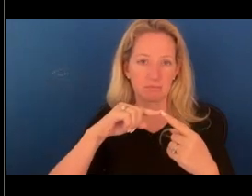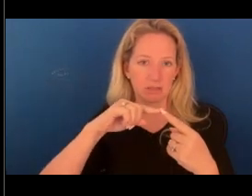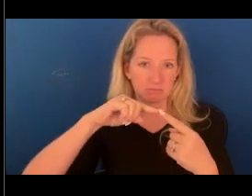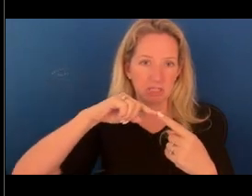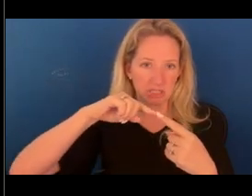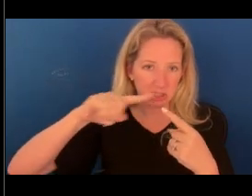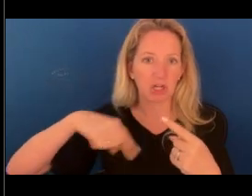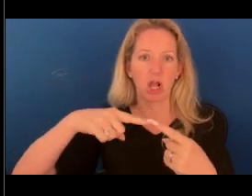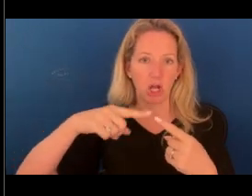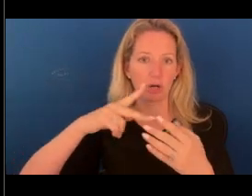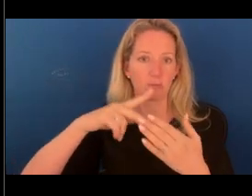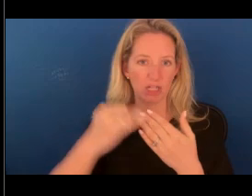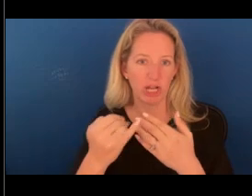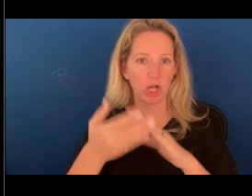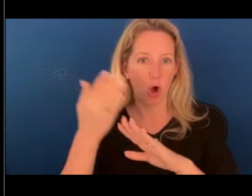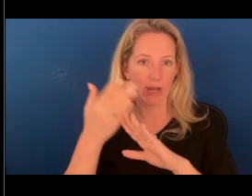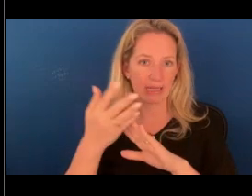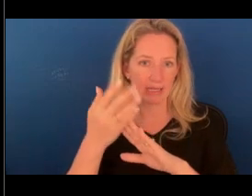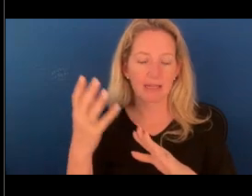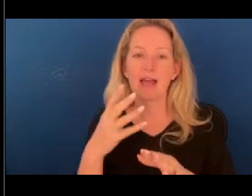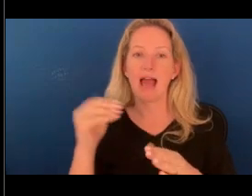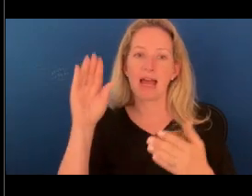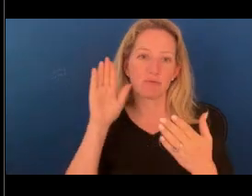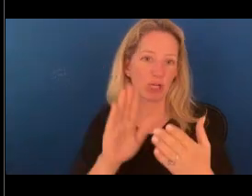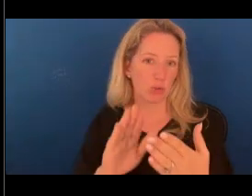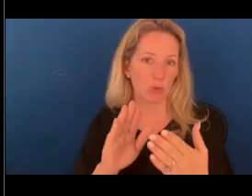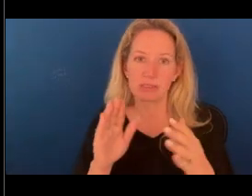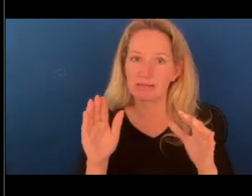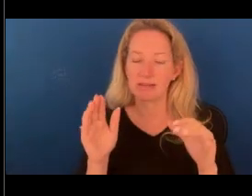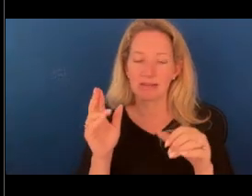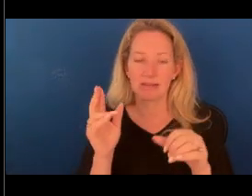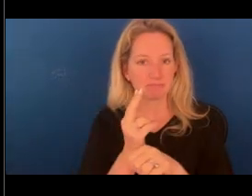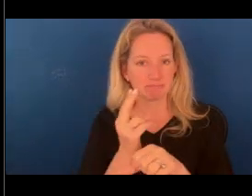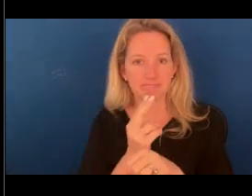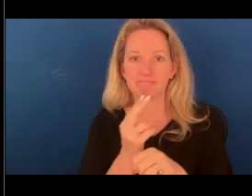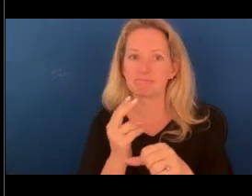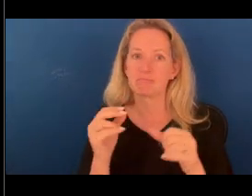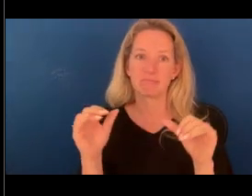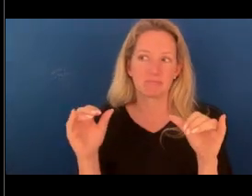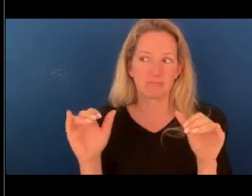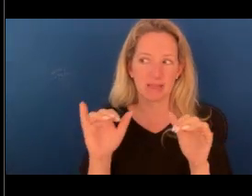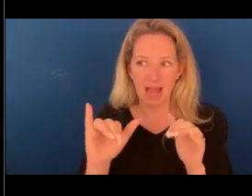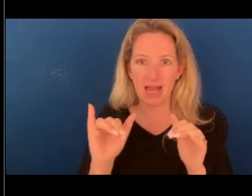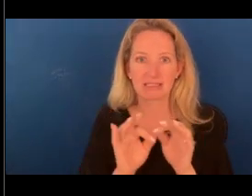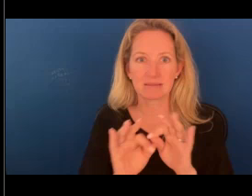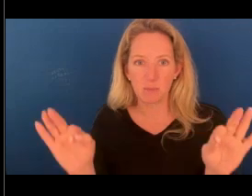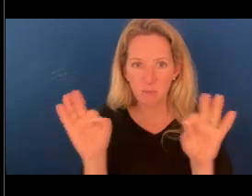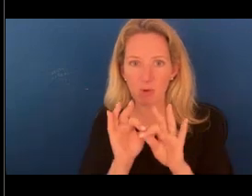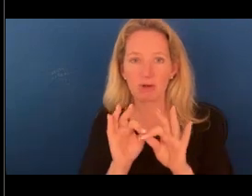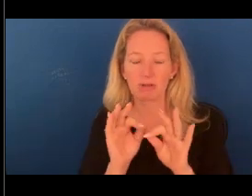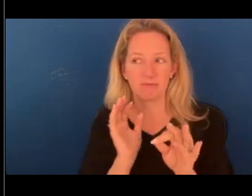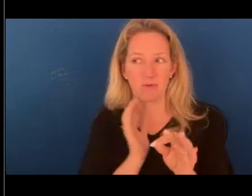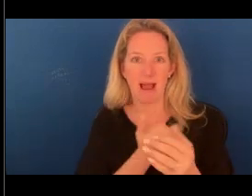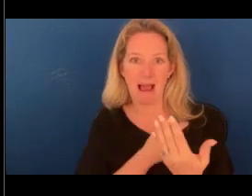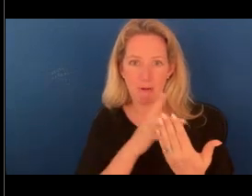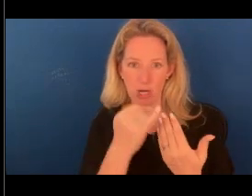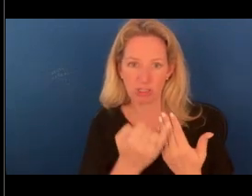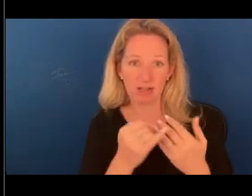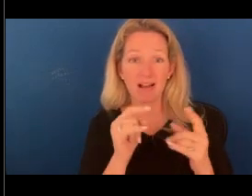preventative aspect, and scaling reuse is part of what we're trying to do with our project. The plastic strategy that I talked